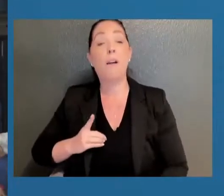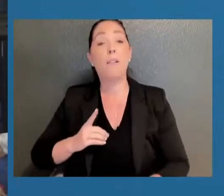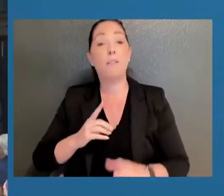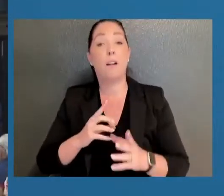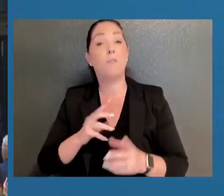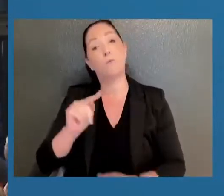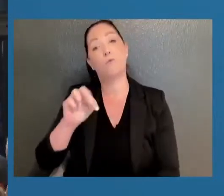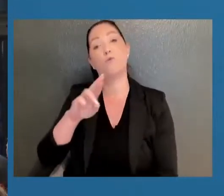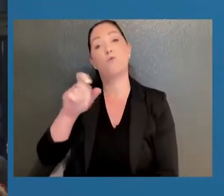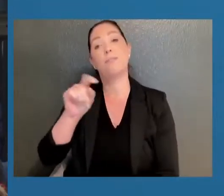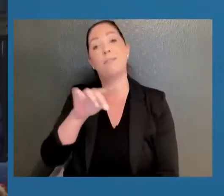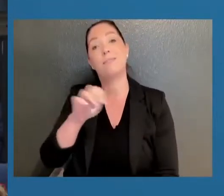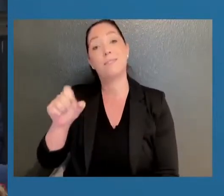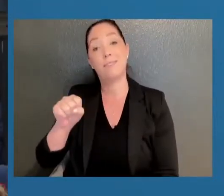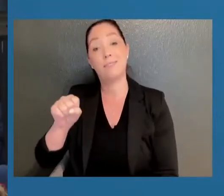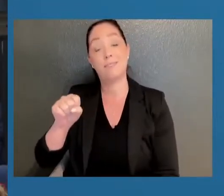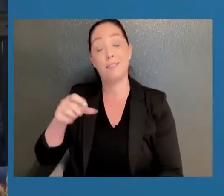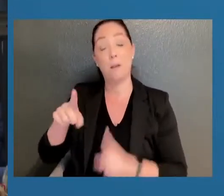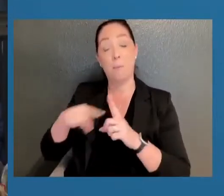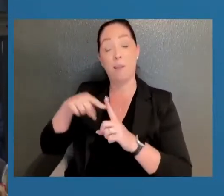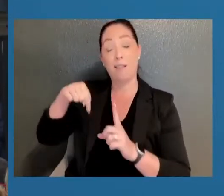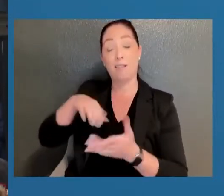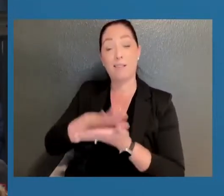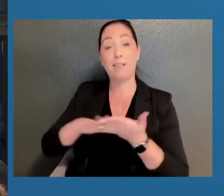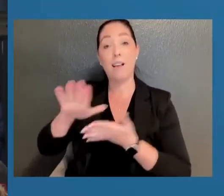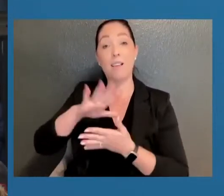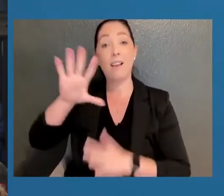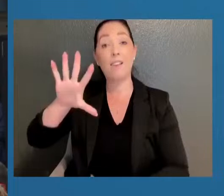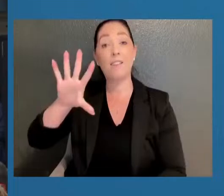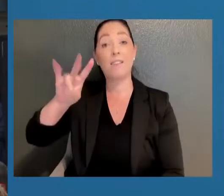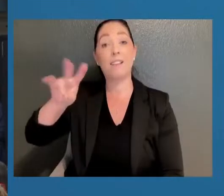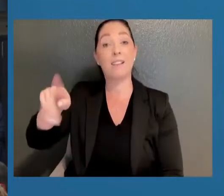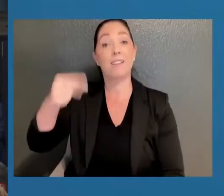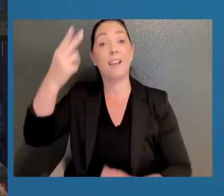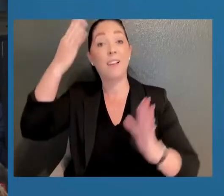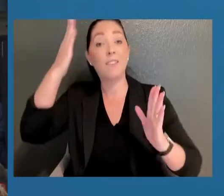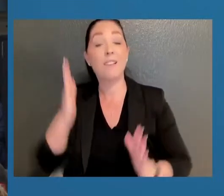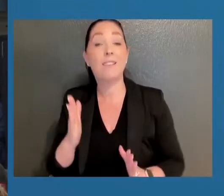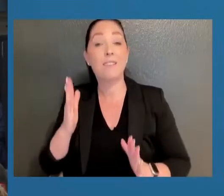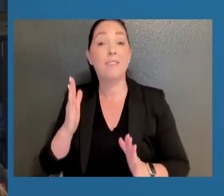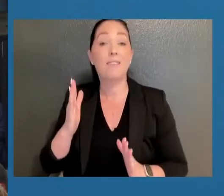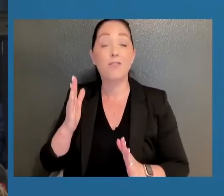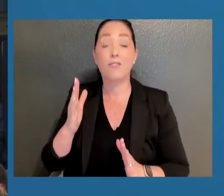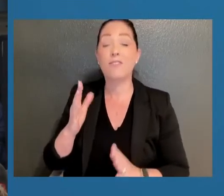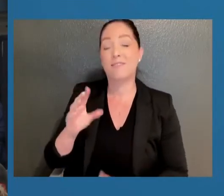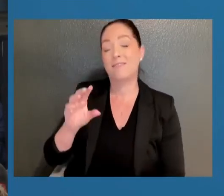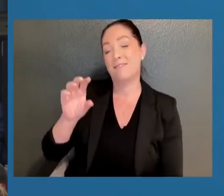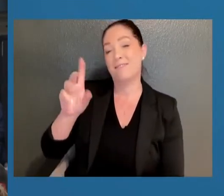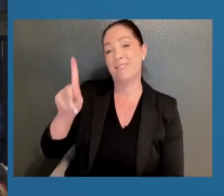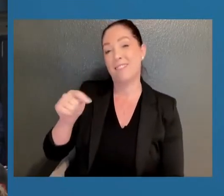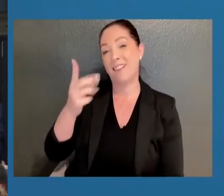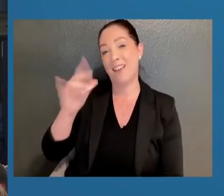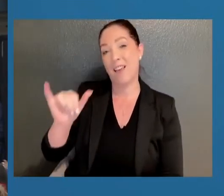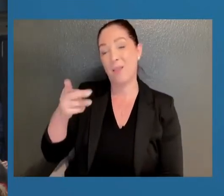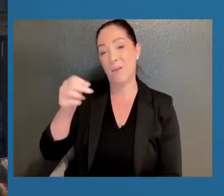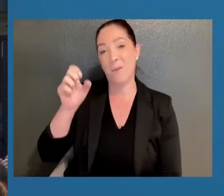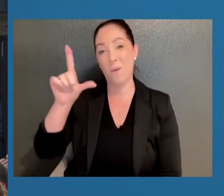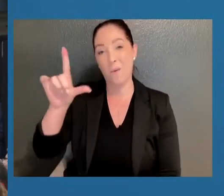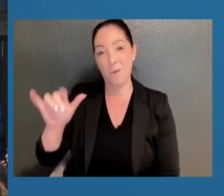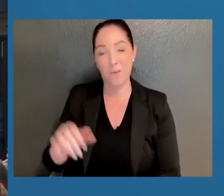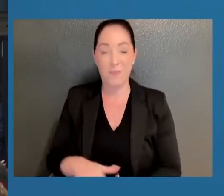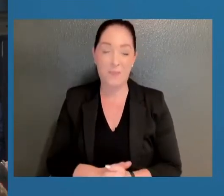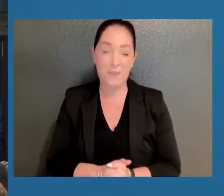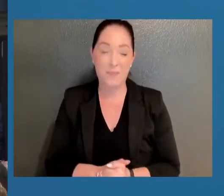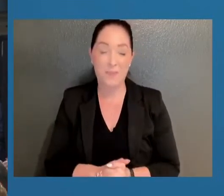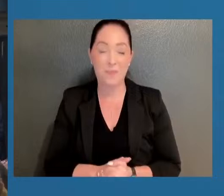great college, the 57th Governor of the state of New York, Governor Kathy Hochul, to SUNY Niagara.